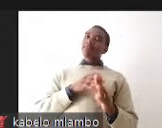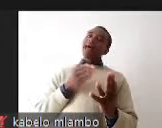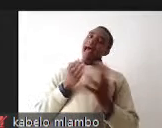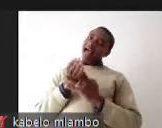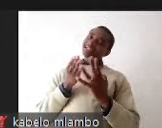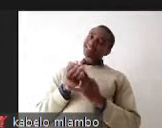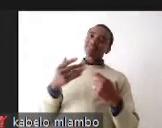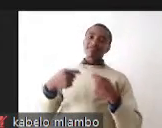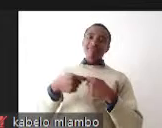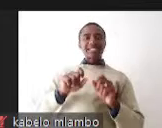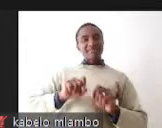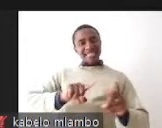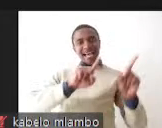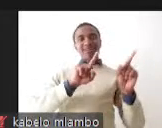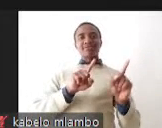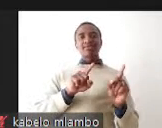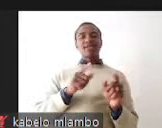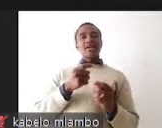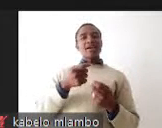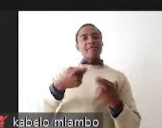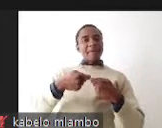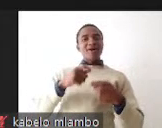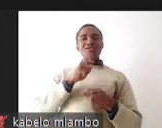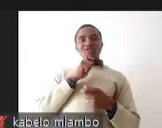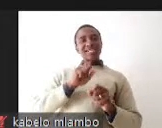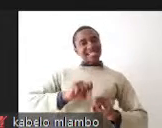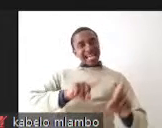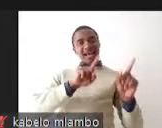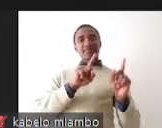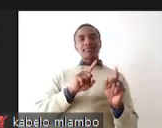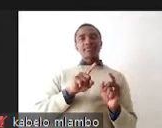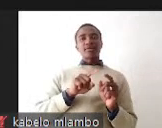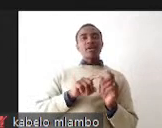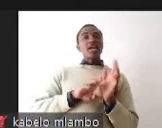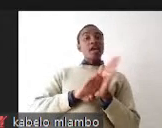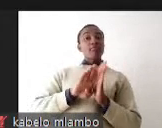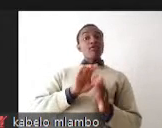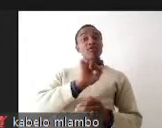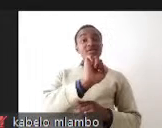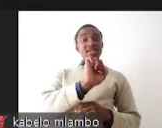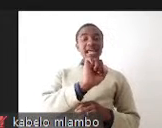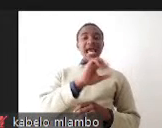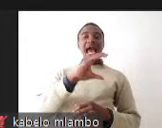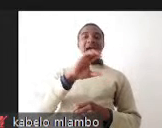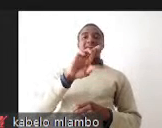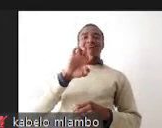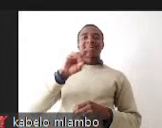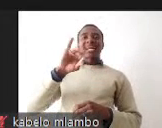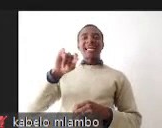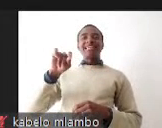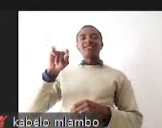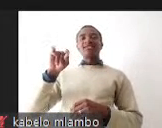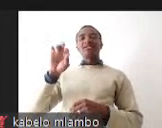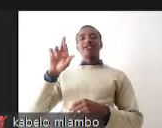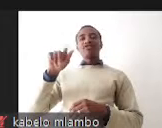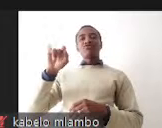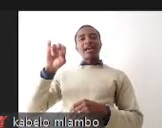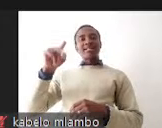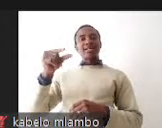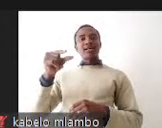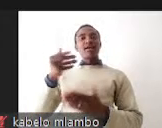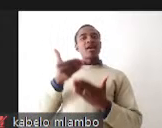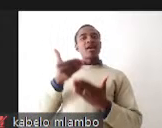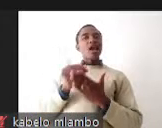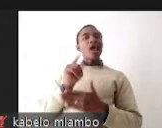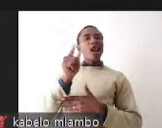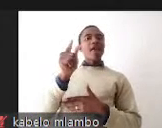able to use the funds themselves. They're able to improve their credit rating by accessing these funds, and they are able to go and bargain elsewhere in